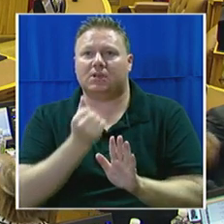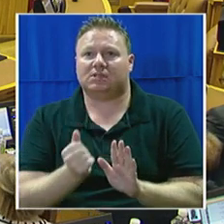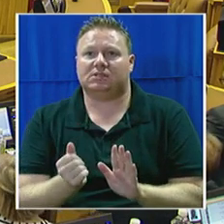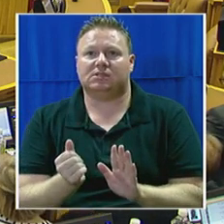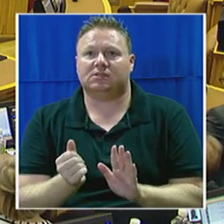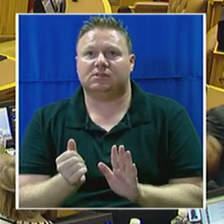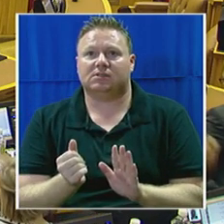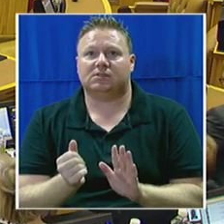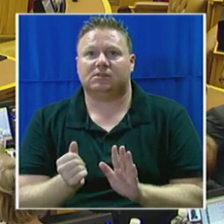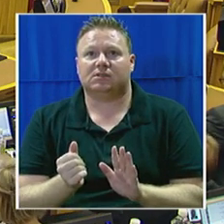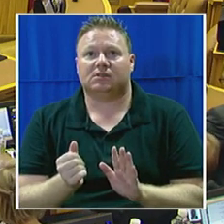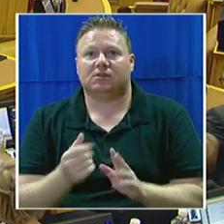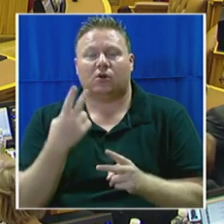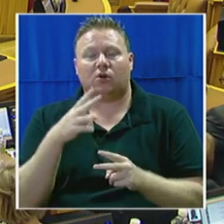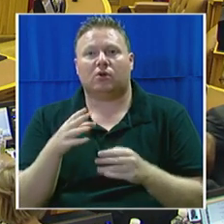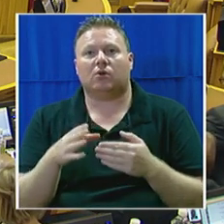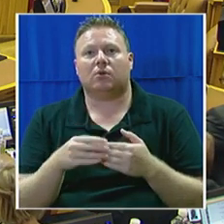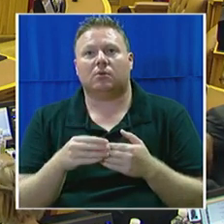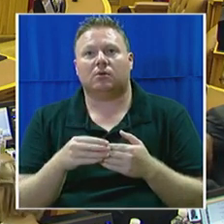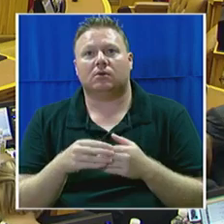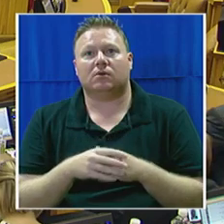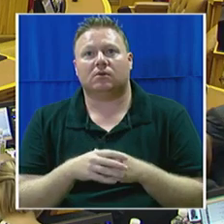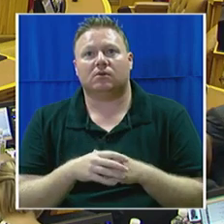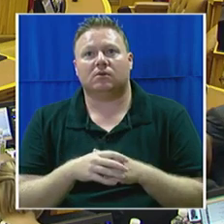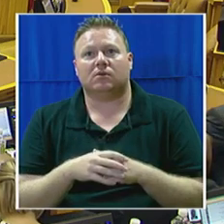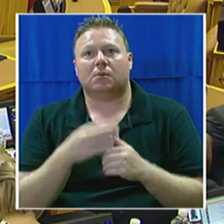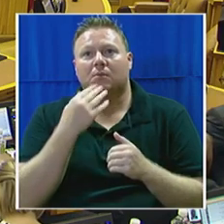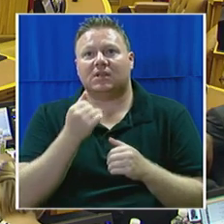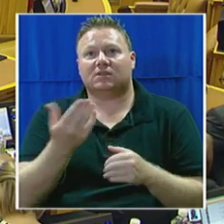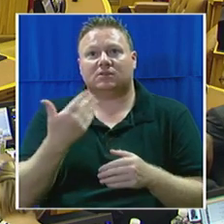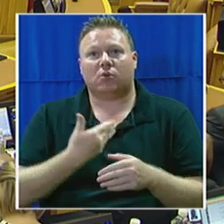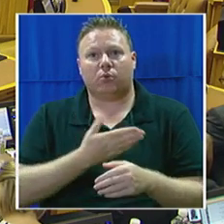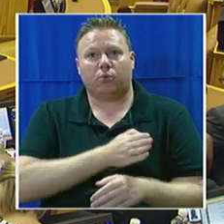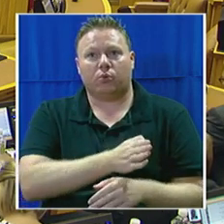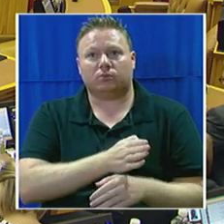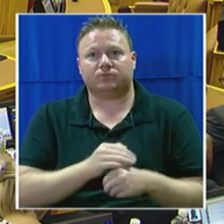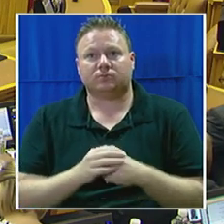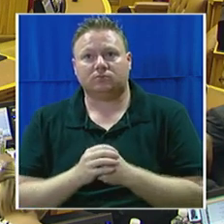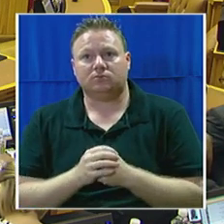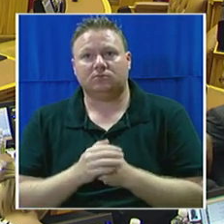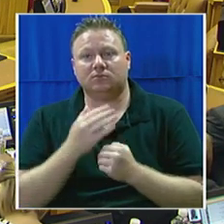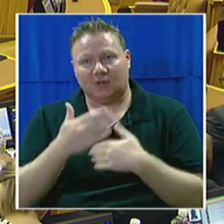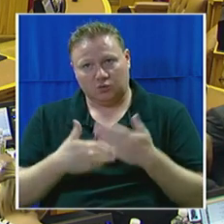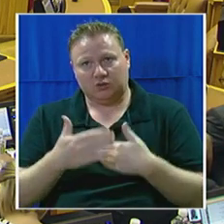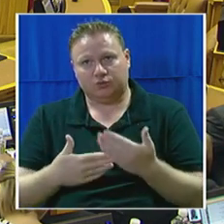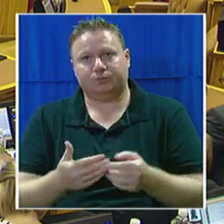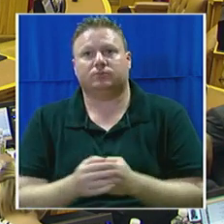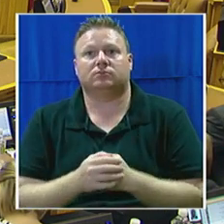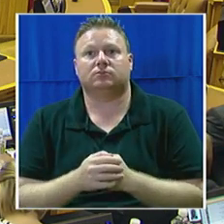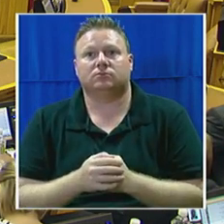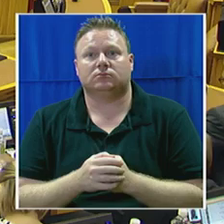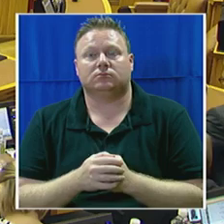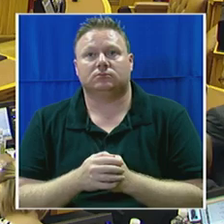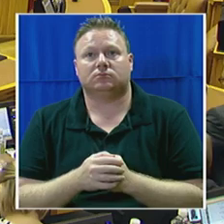Honorable member on the podium, address the chairperson. Thank you. Can continue, sir.